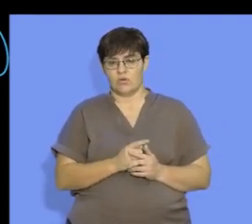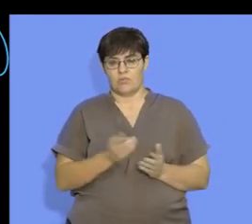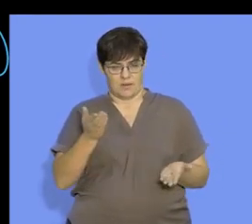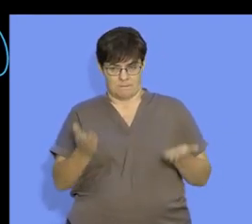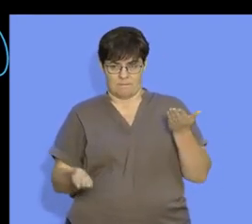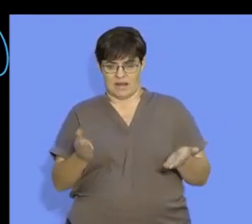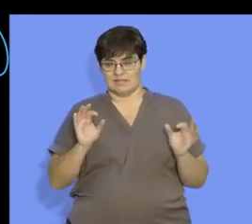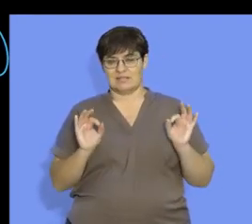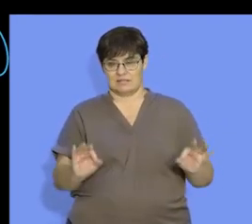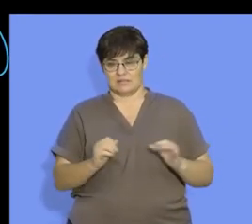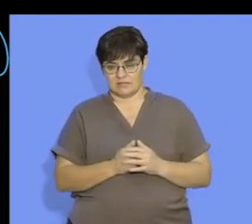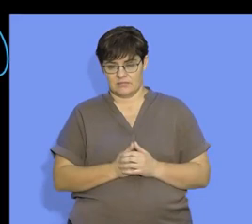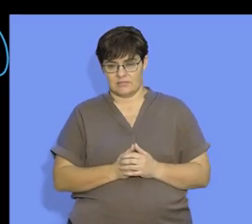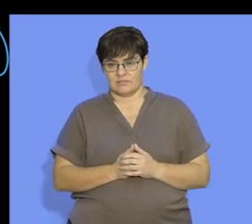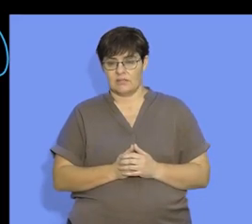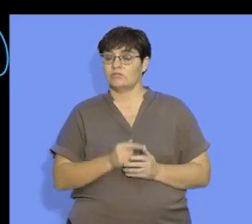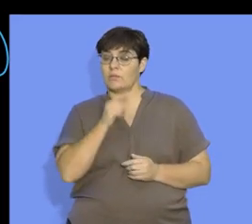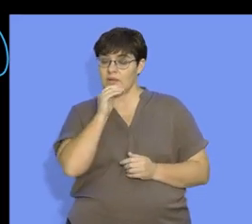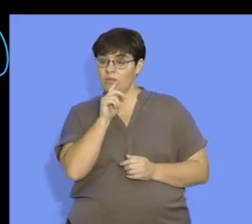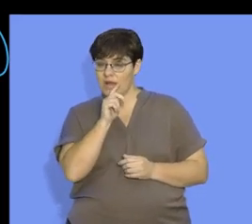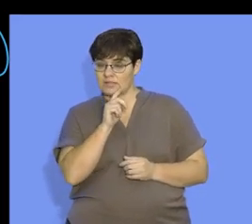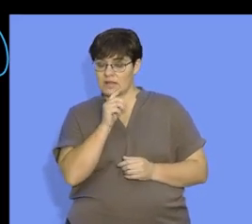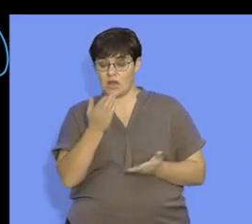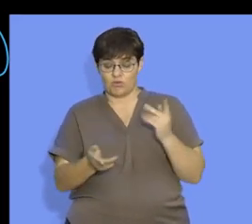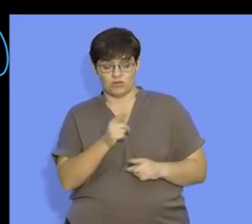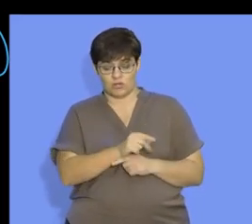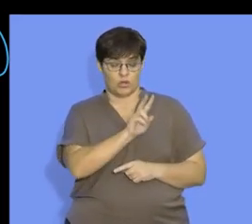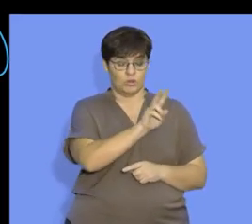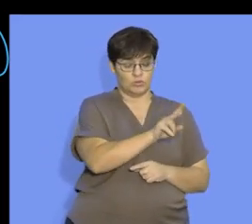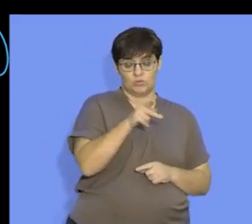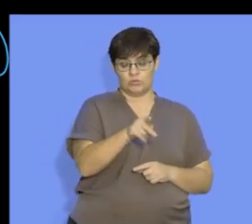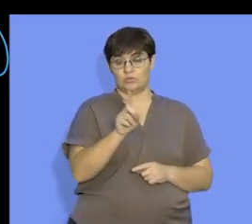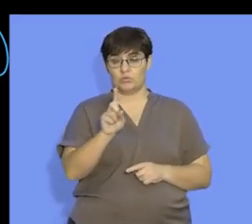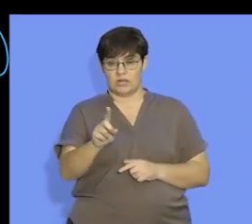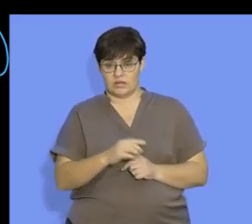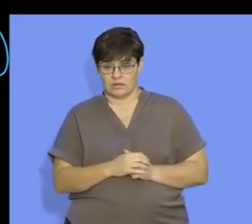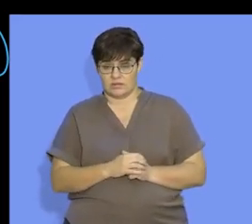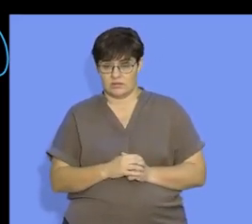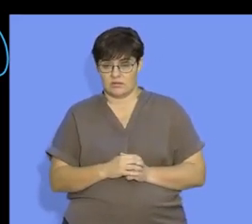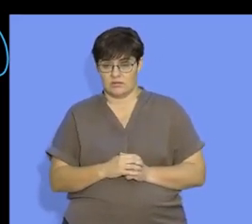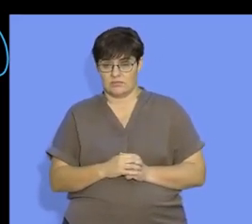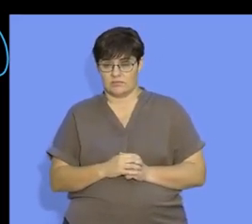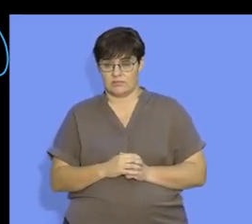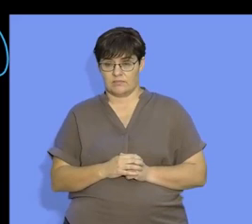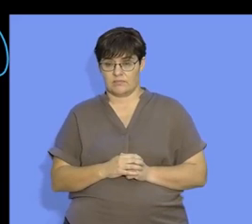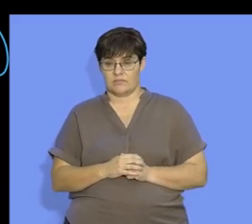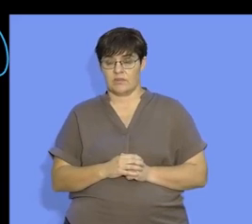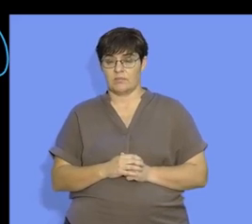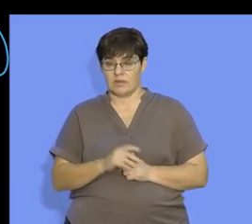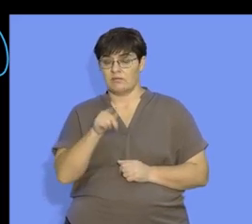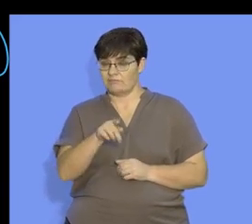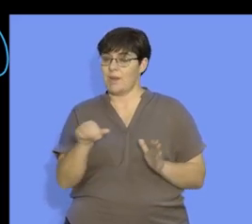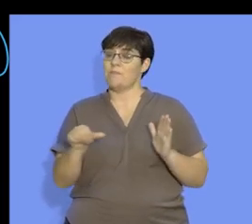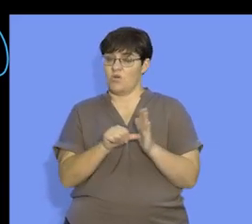there, so that at the end of the day, the equation of reaction is balanced. So the stoichiometric ratio in which they react is